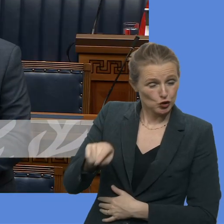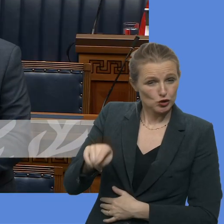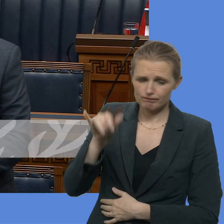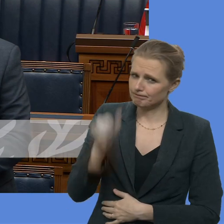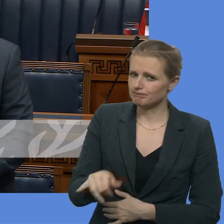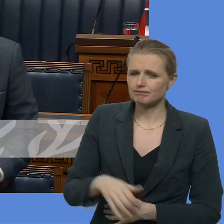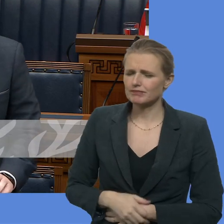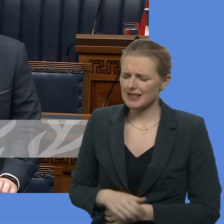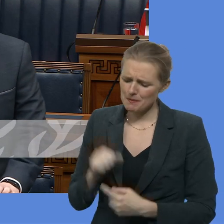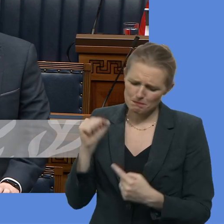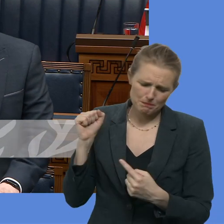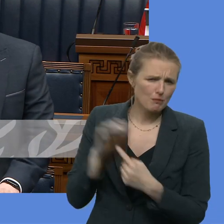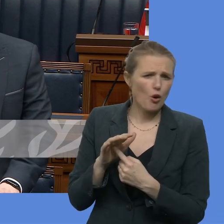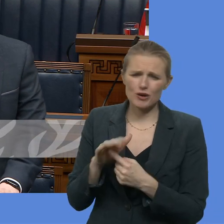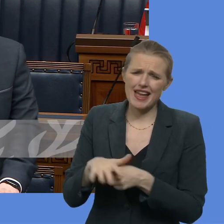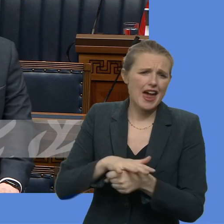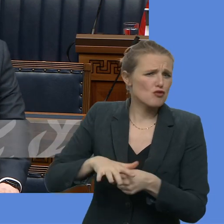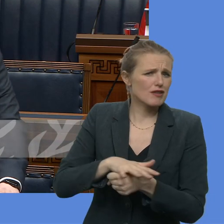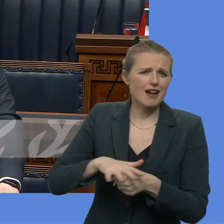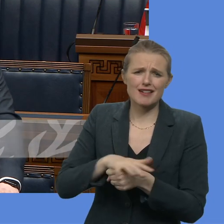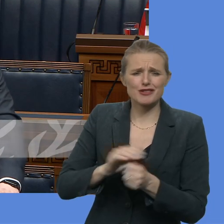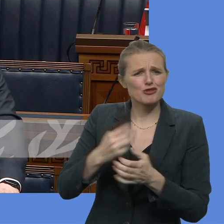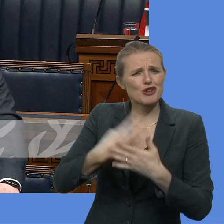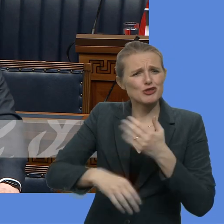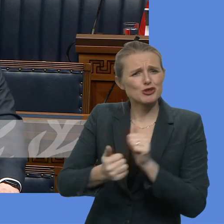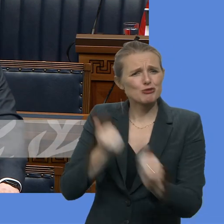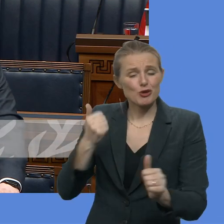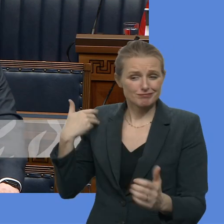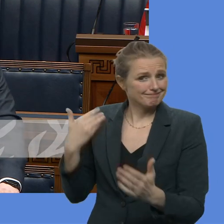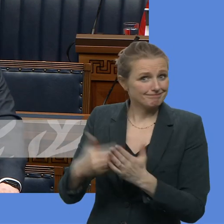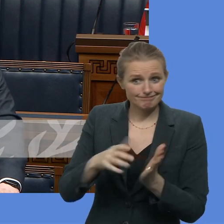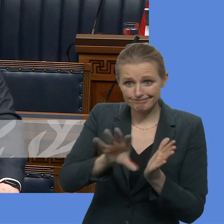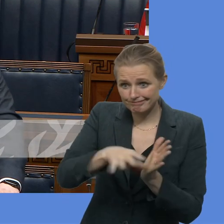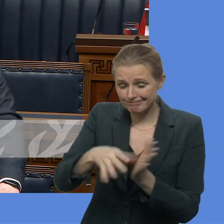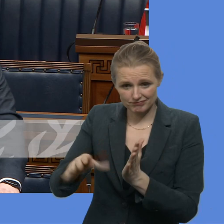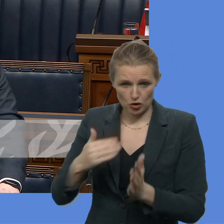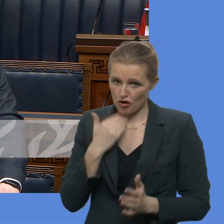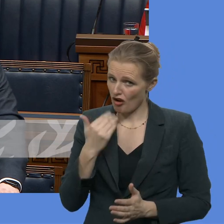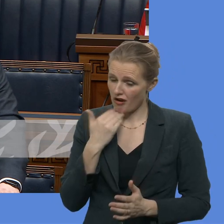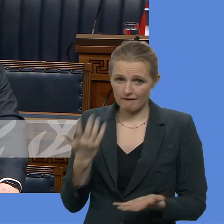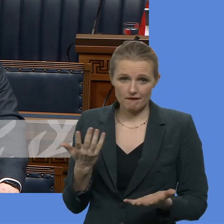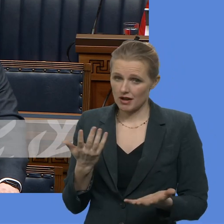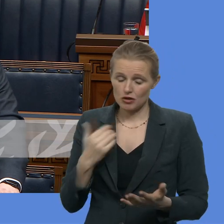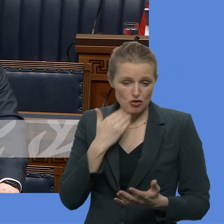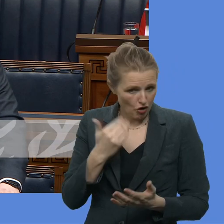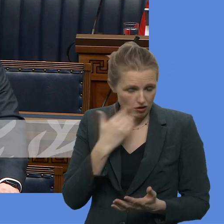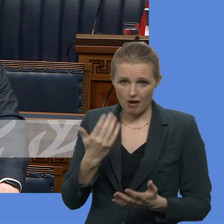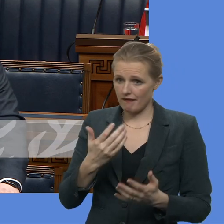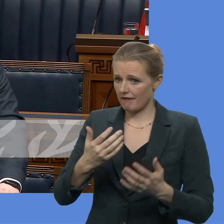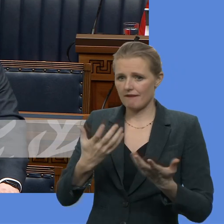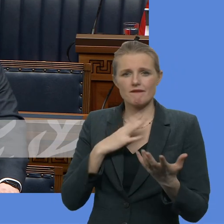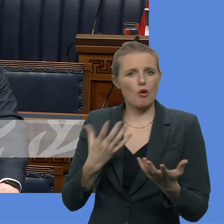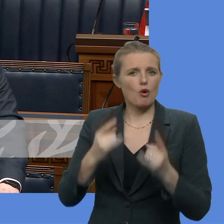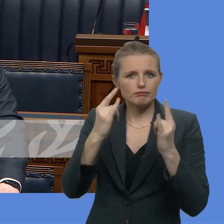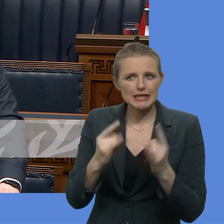is critically important. I know there has been a huge underinvestment in grassroots sport and sporting facilities for many, many years.